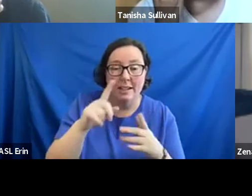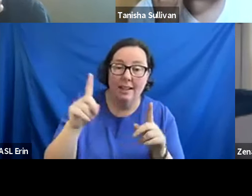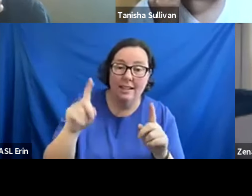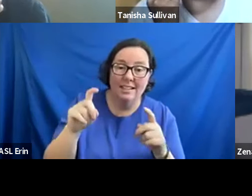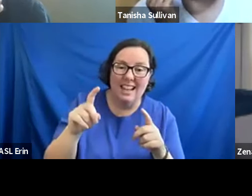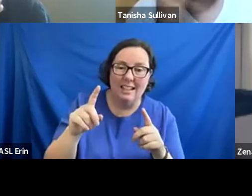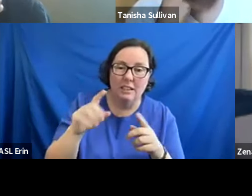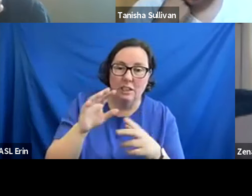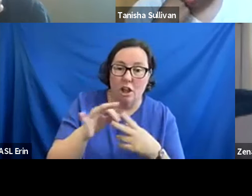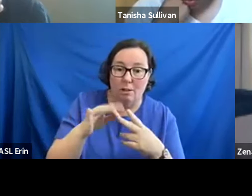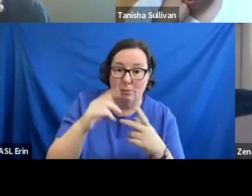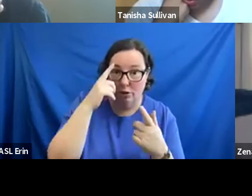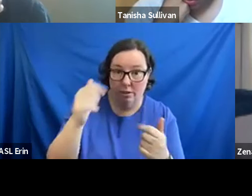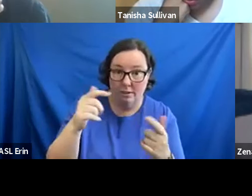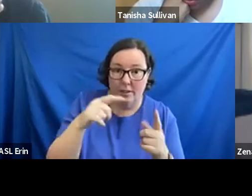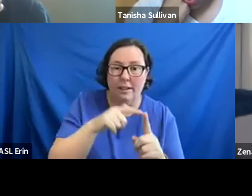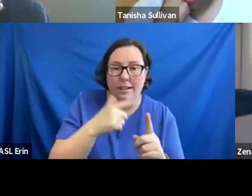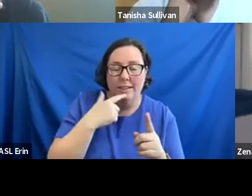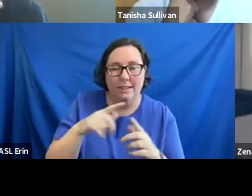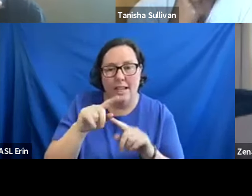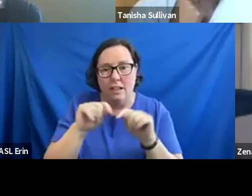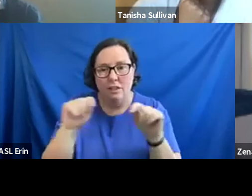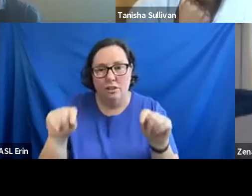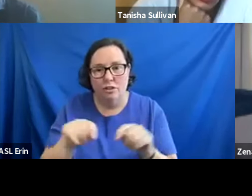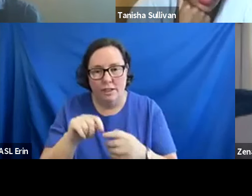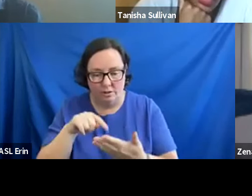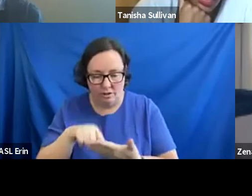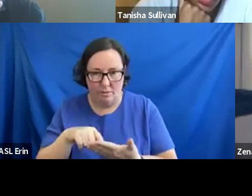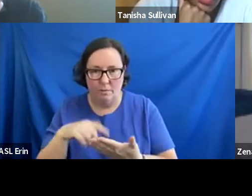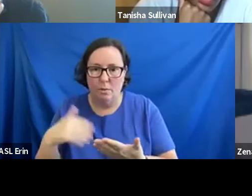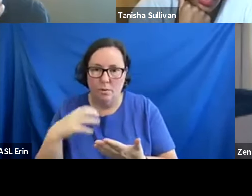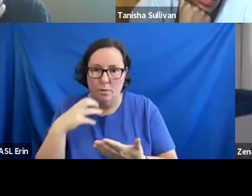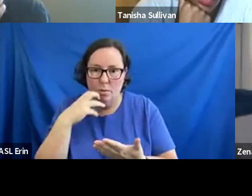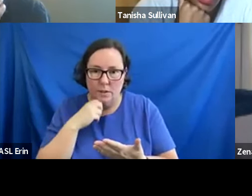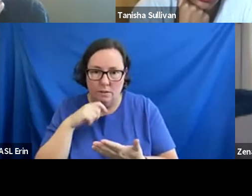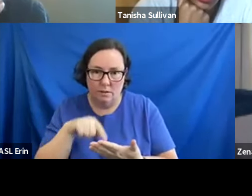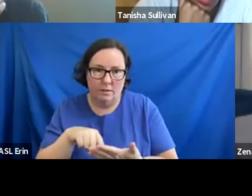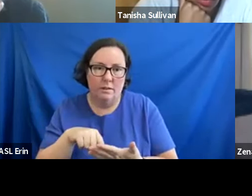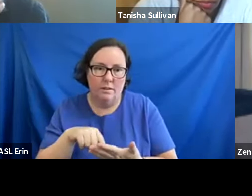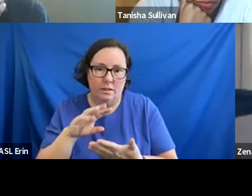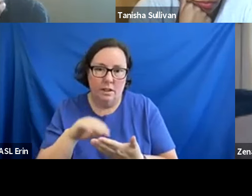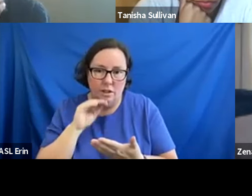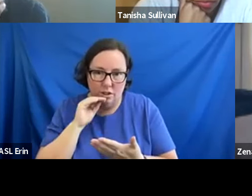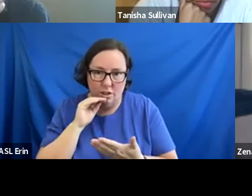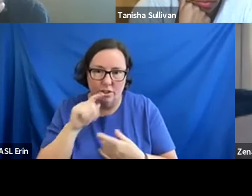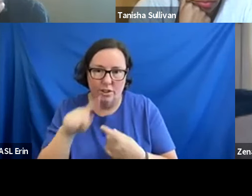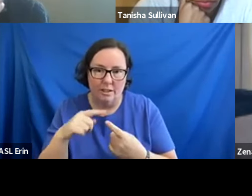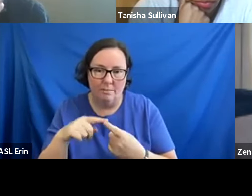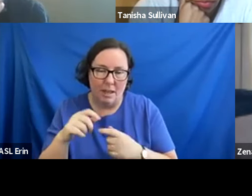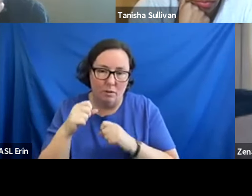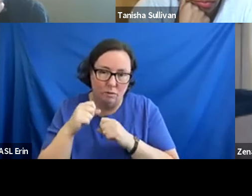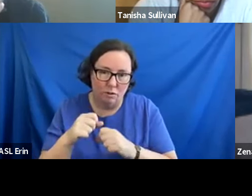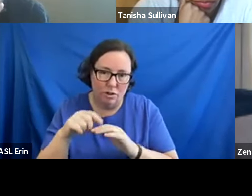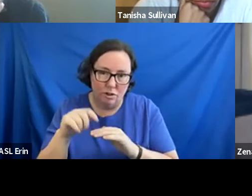about the value of the transcript and how much you can learn about the transcript from the rigor of the classes and